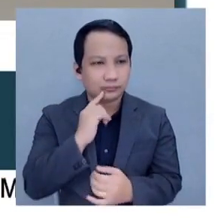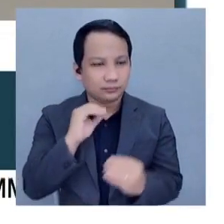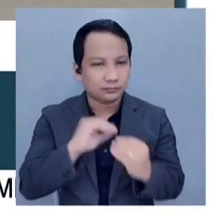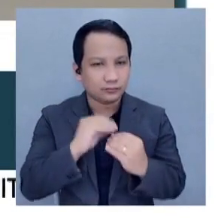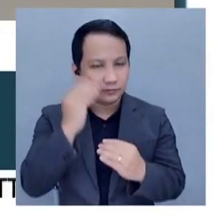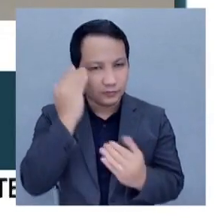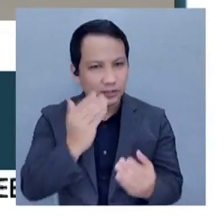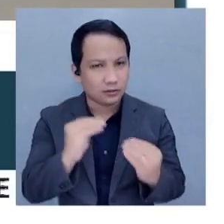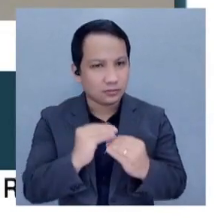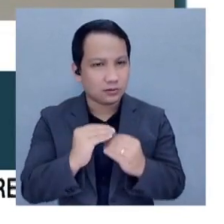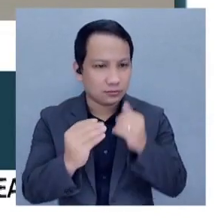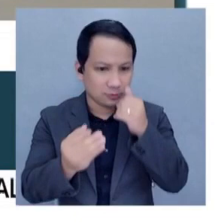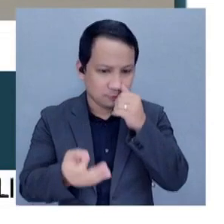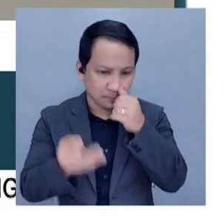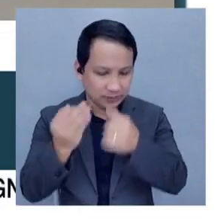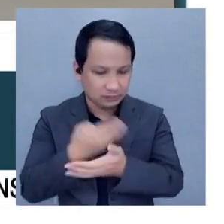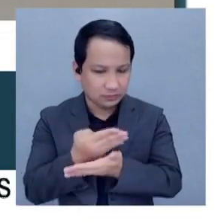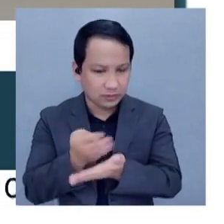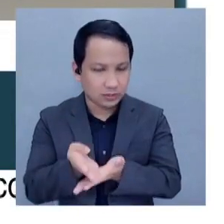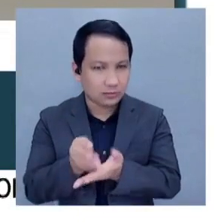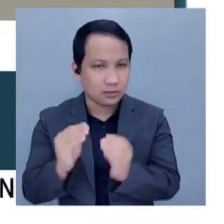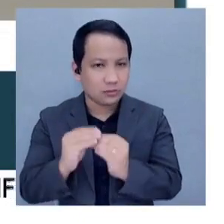funds actually to do so,